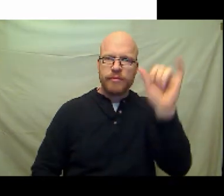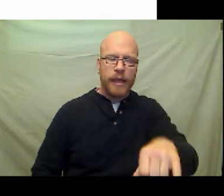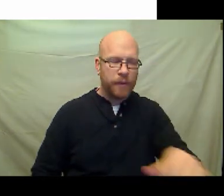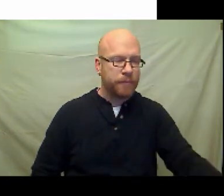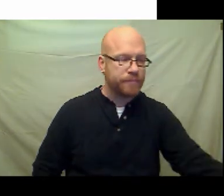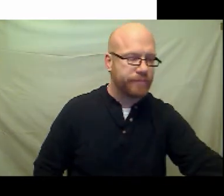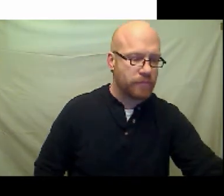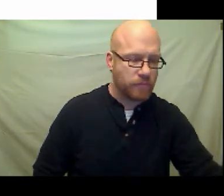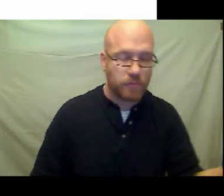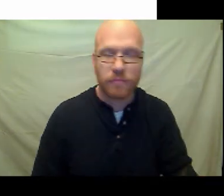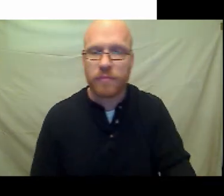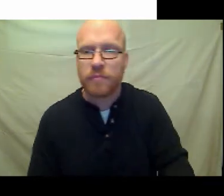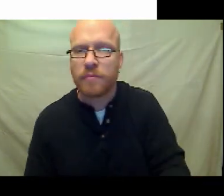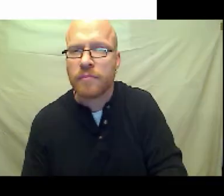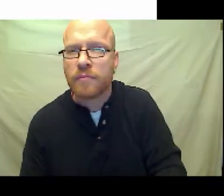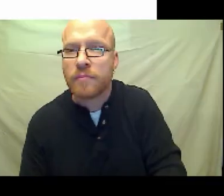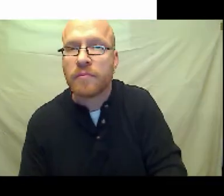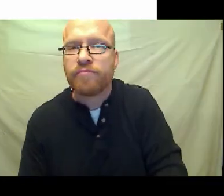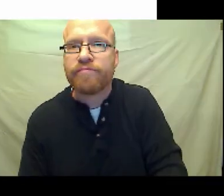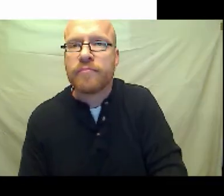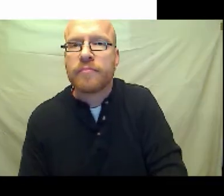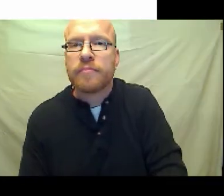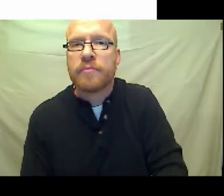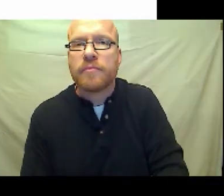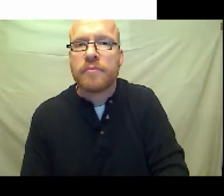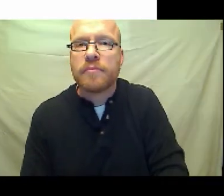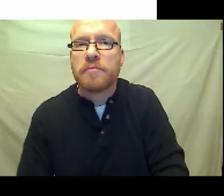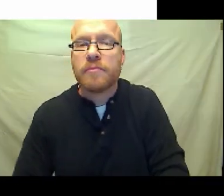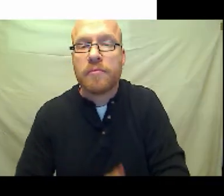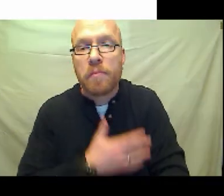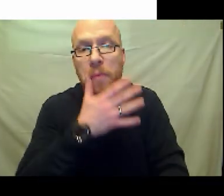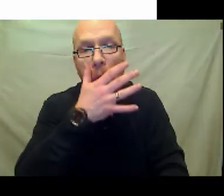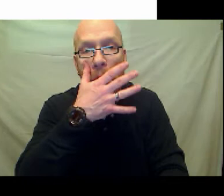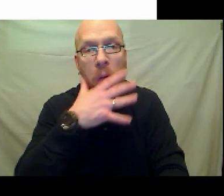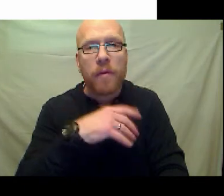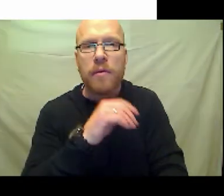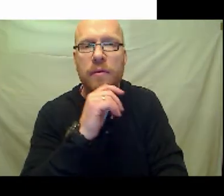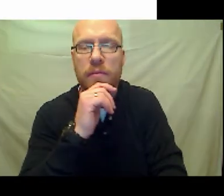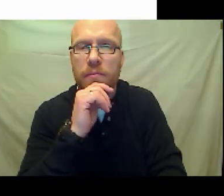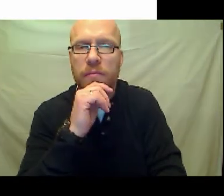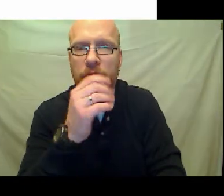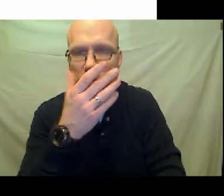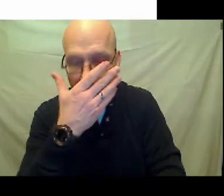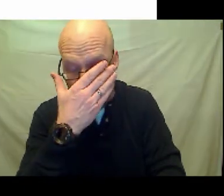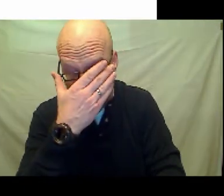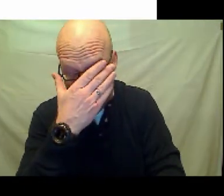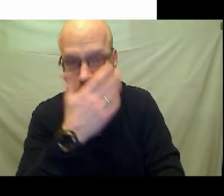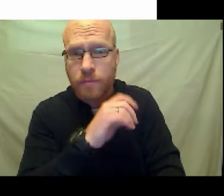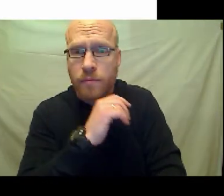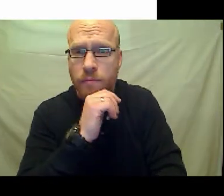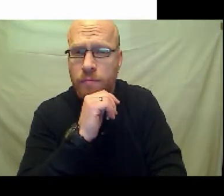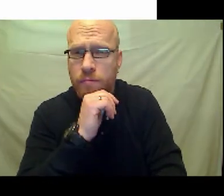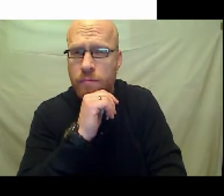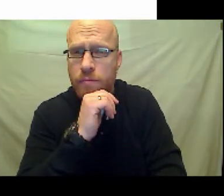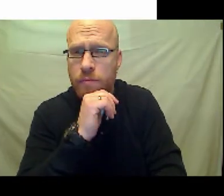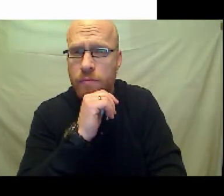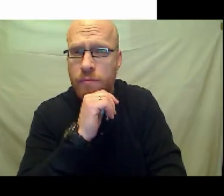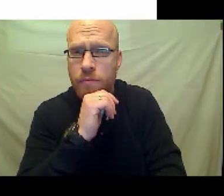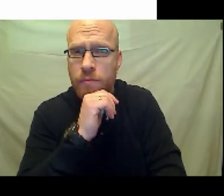we'll go through each variable by itself.